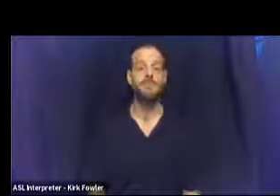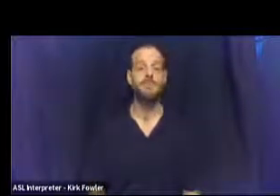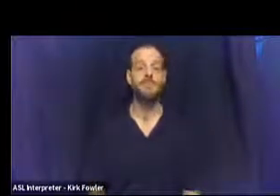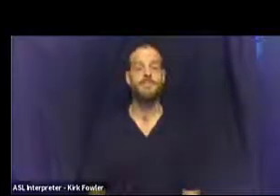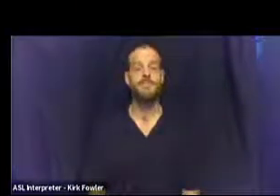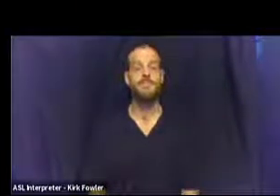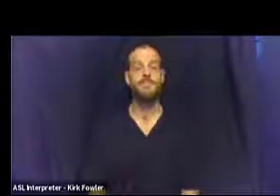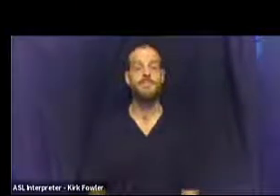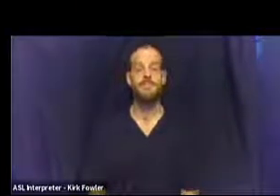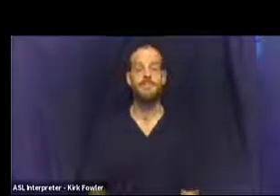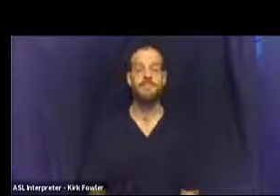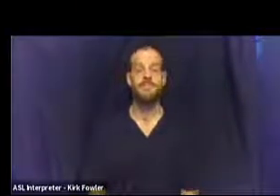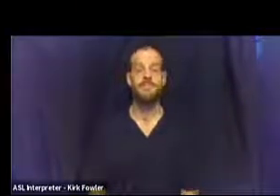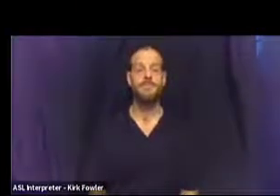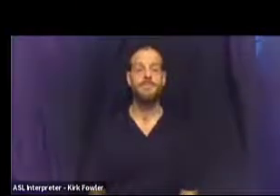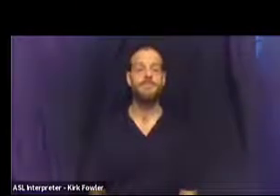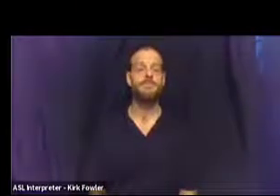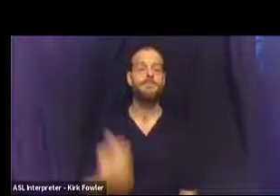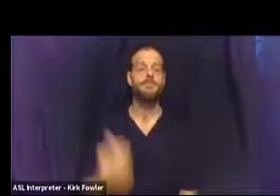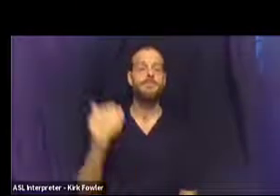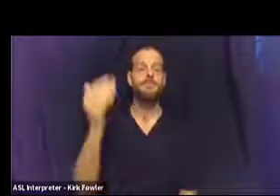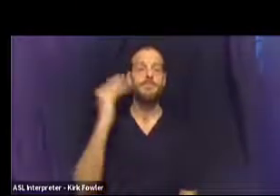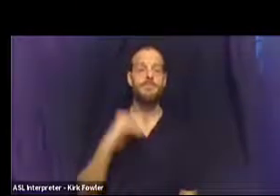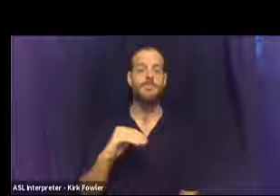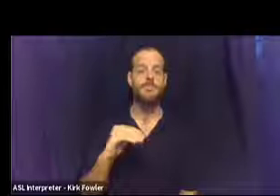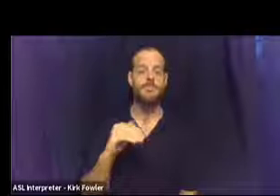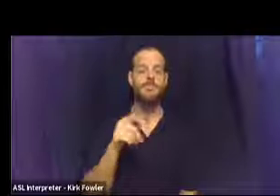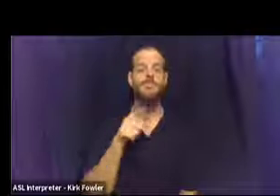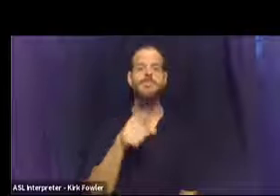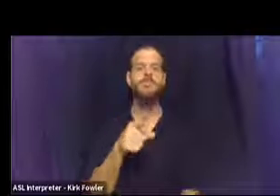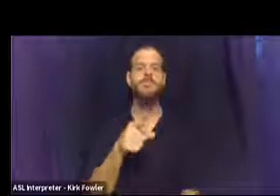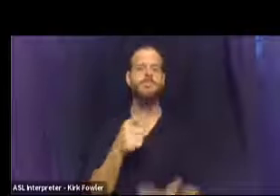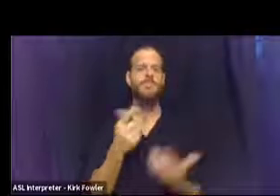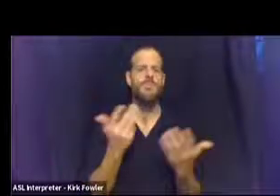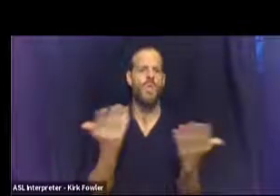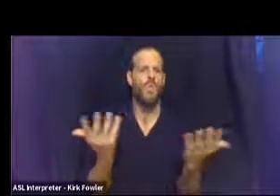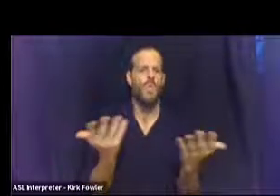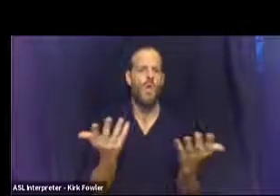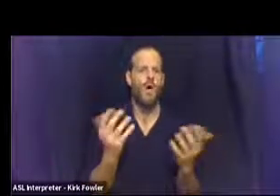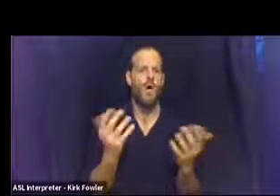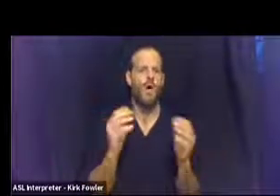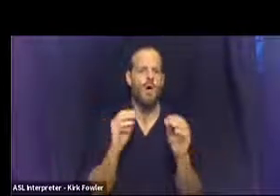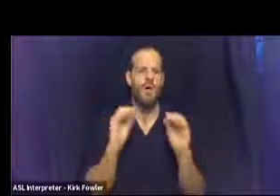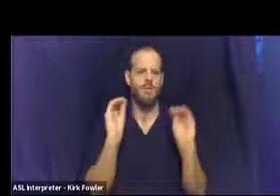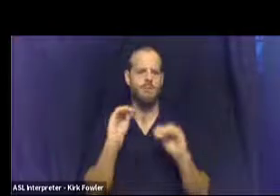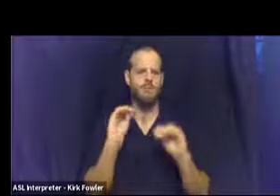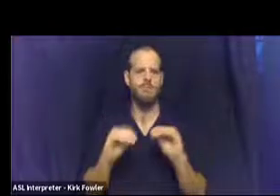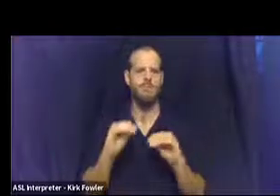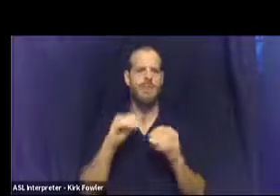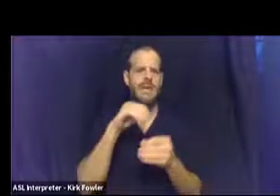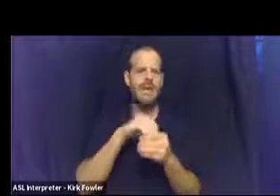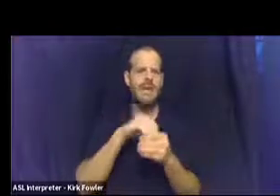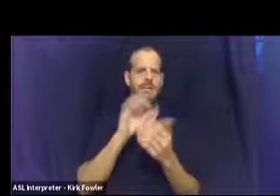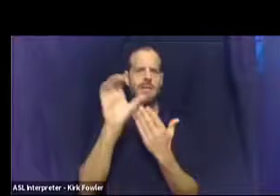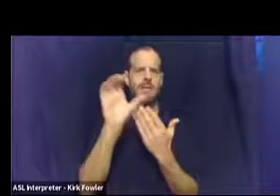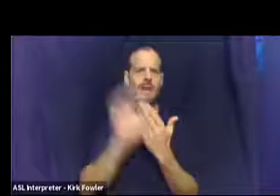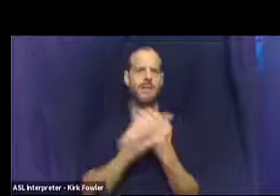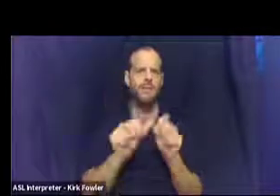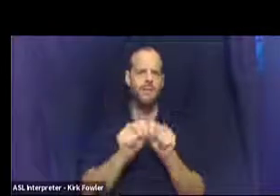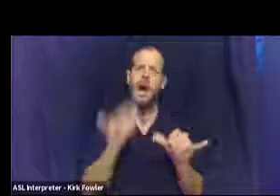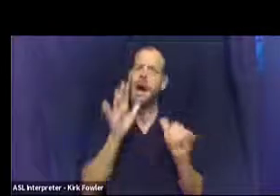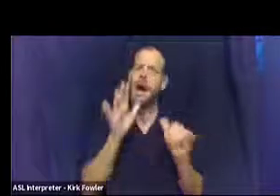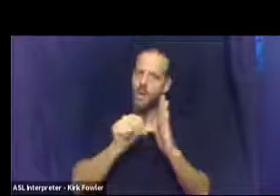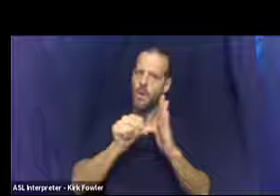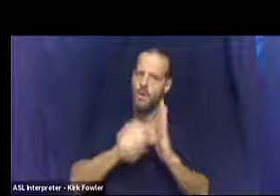So the next piece is picking what we're going to put in that calendar system. I'm going to drive this home a couple of times,